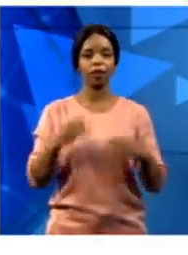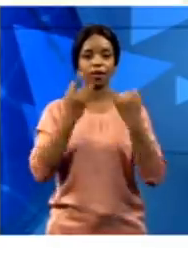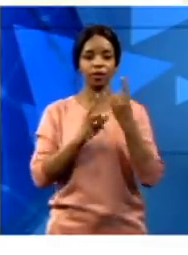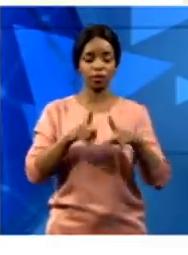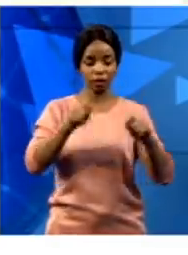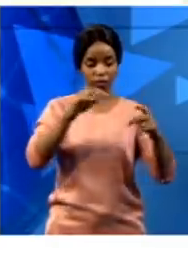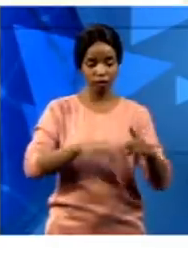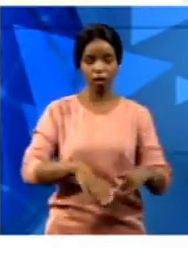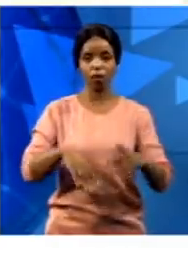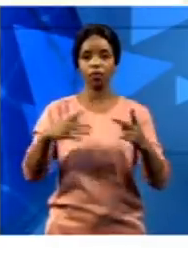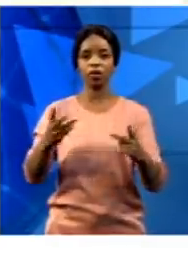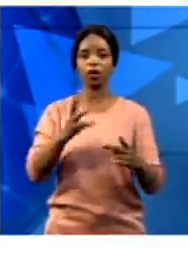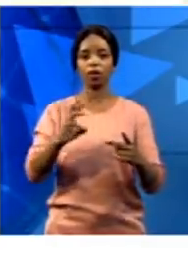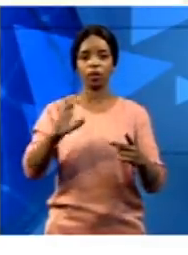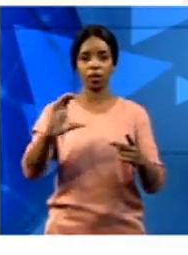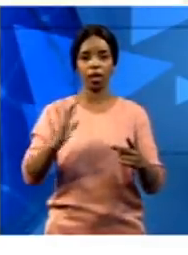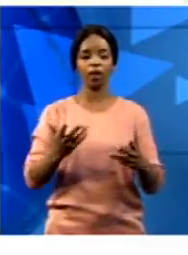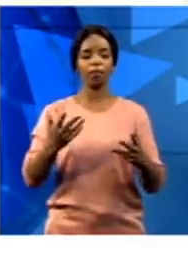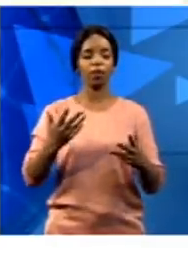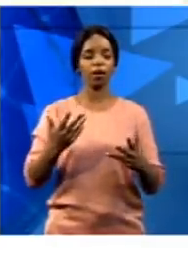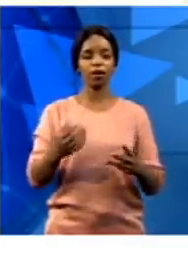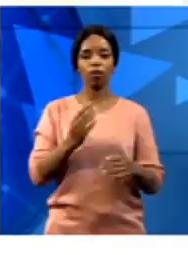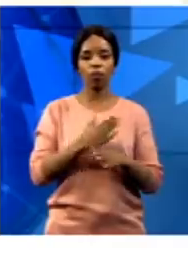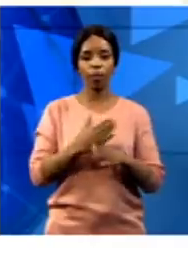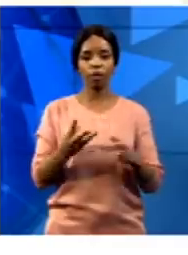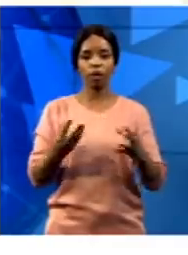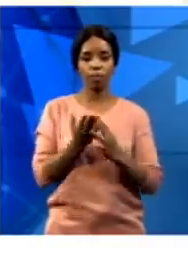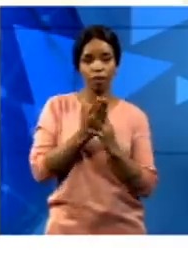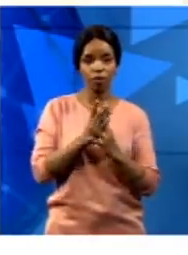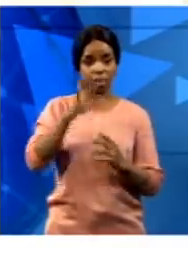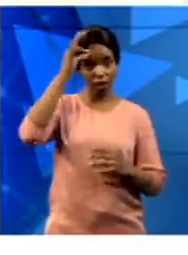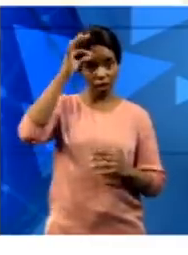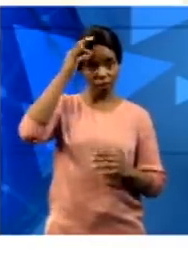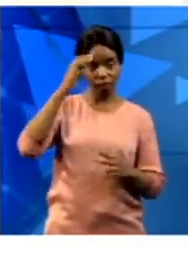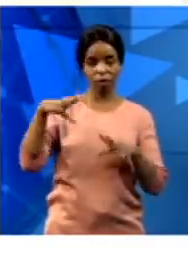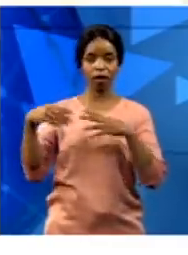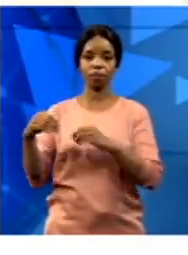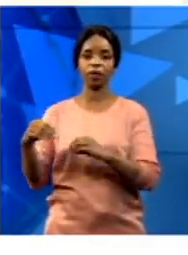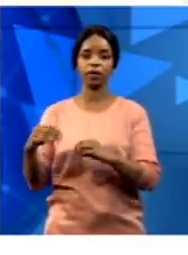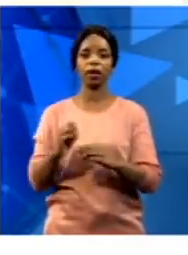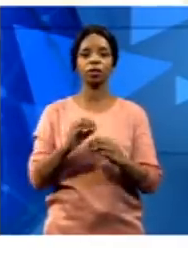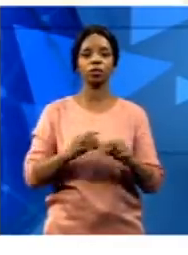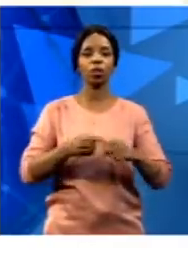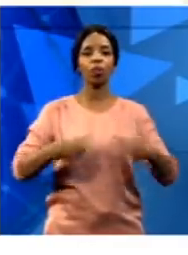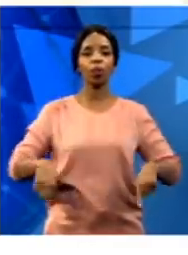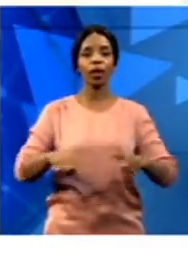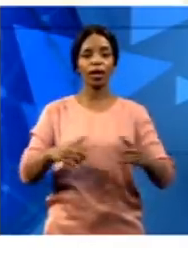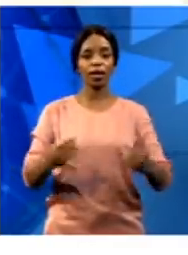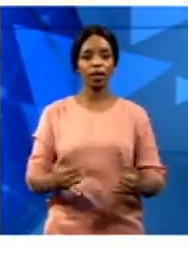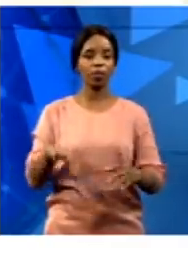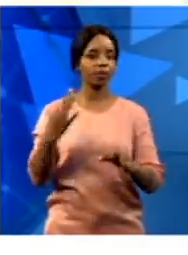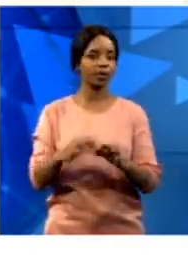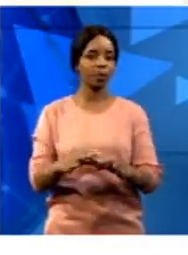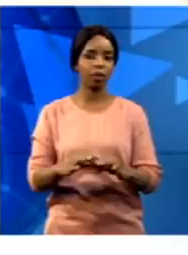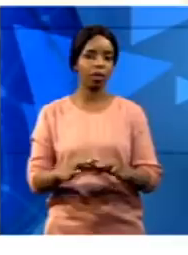agencies like Wesgro working in the space between government and business, is a very similar playbook that we're rolling out now for business